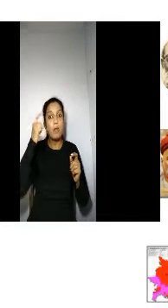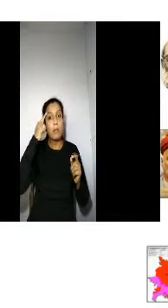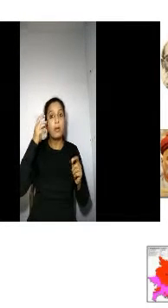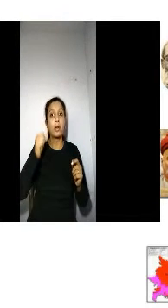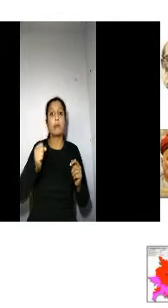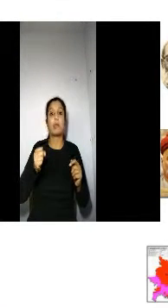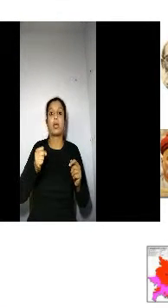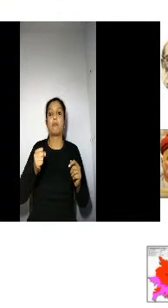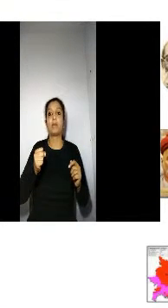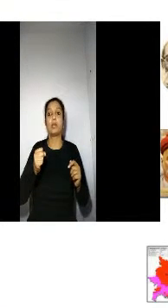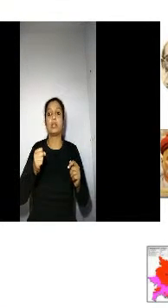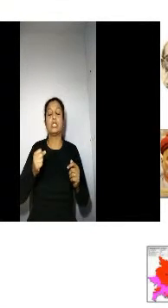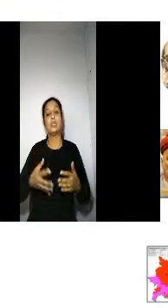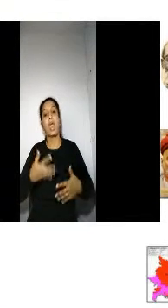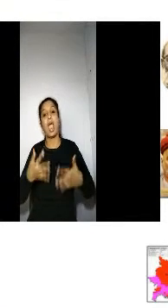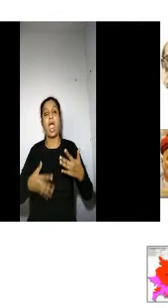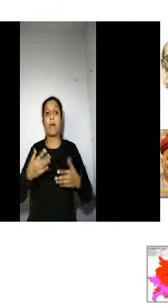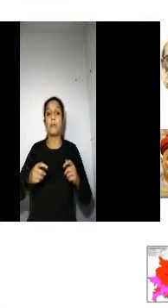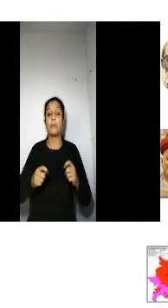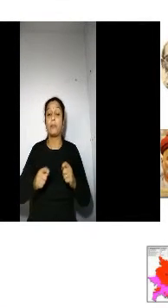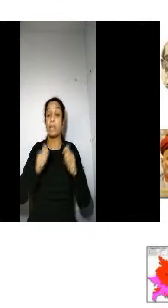nationalistic feeling